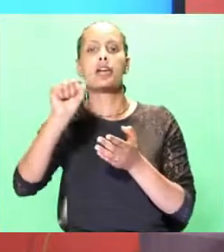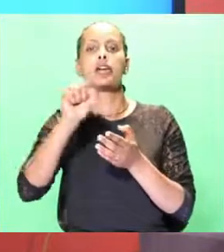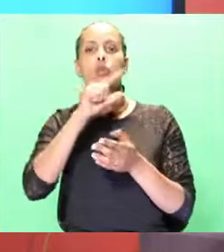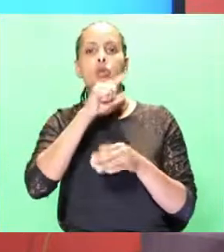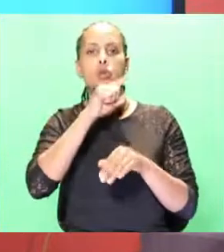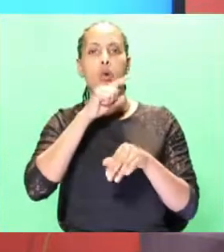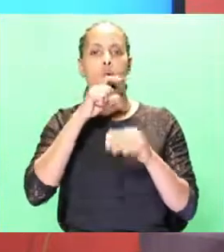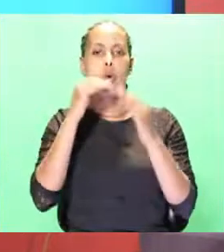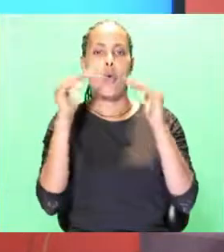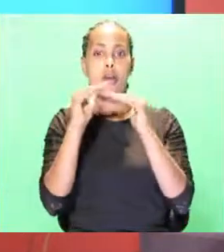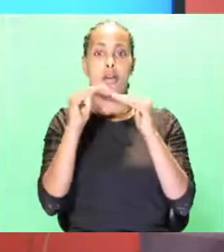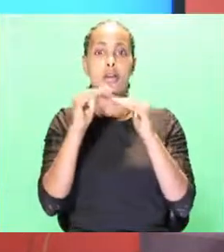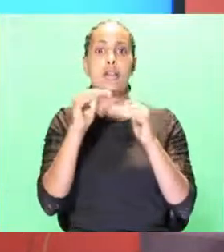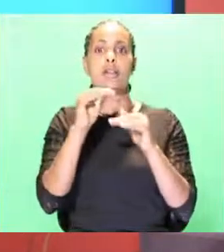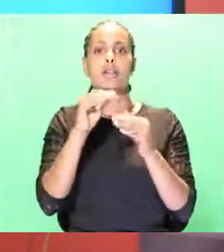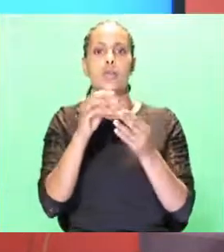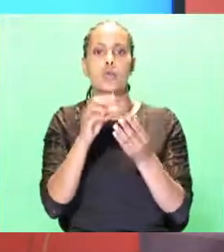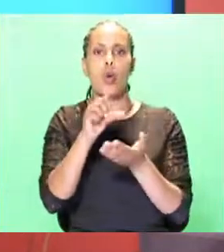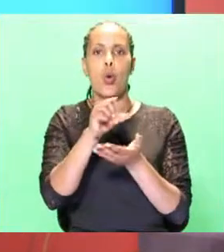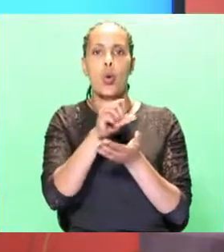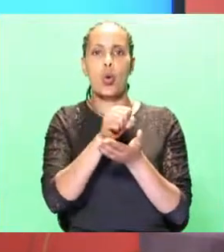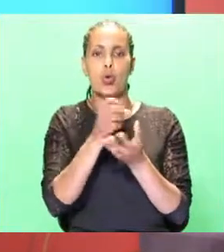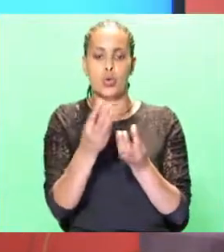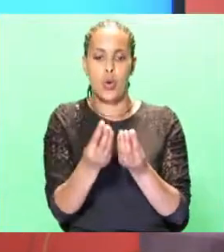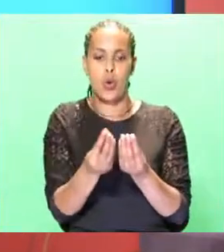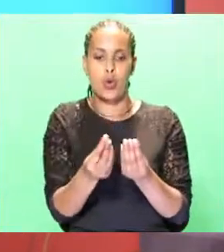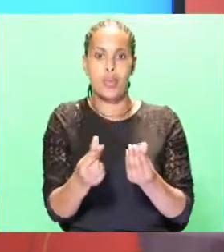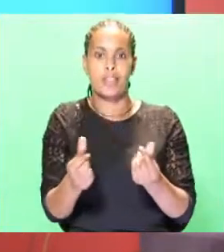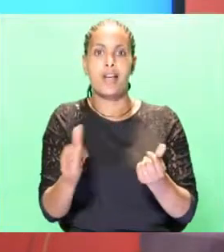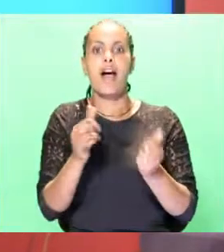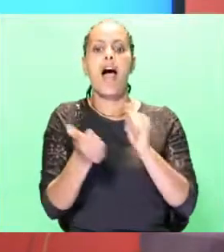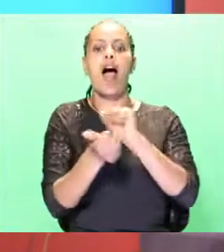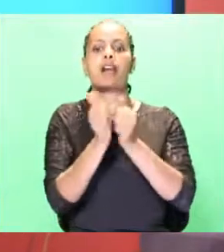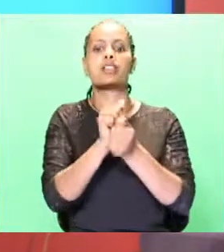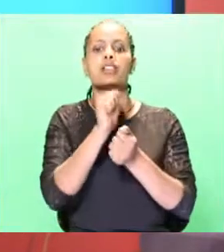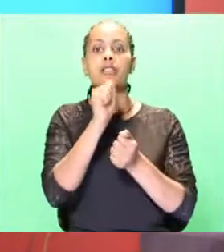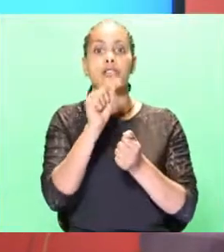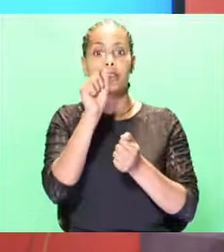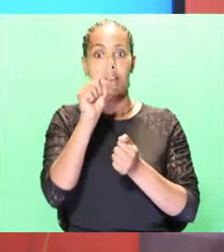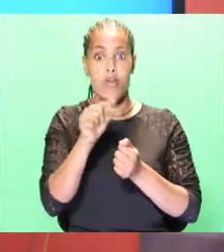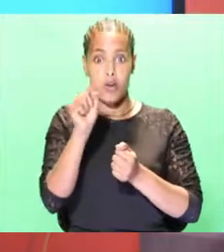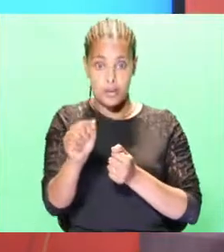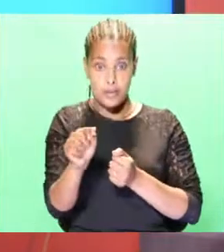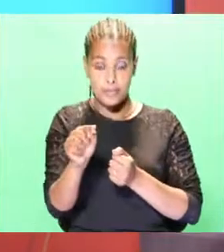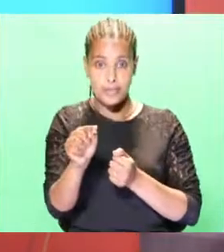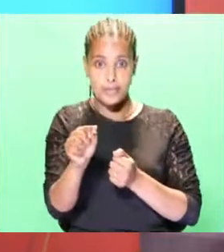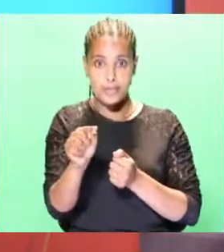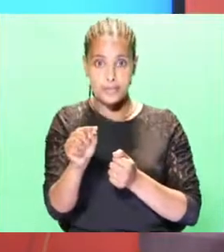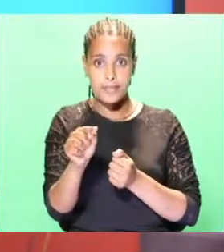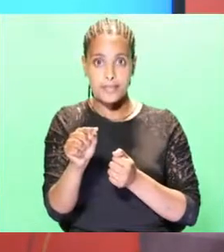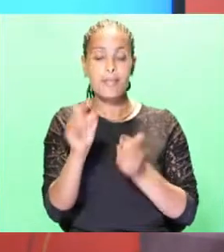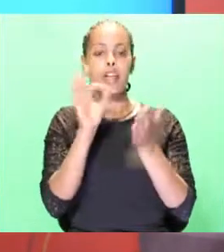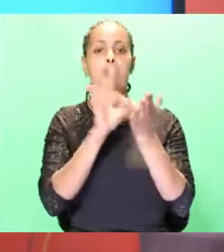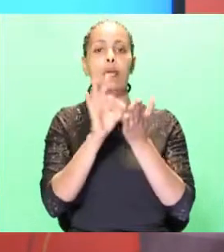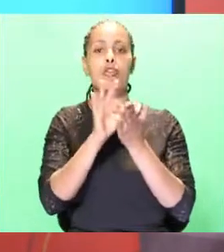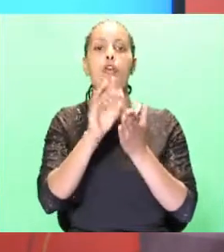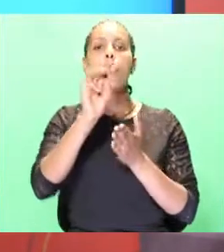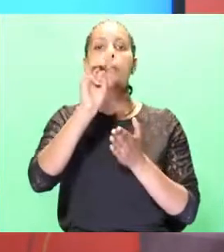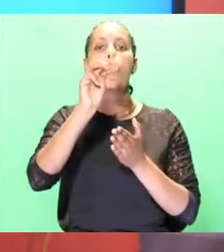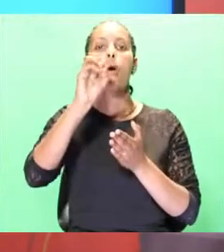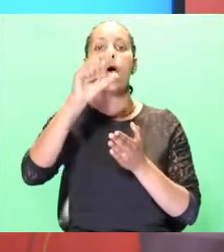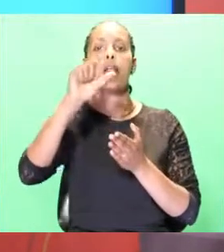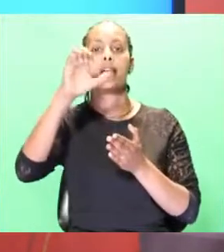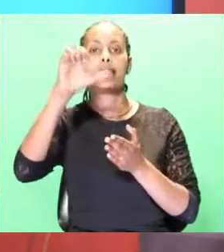of equivalents of solids remain unchanged. Therefore, number of moles